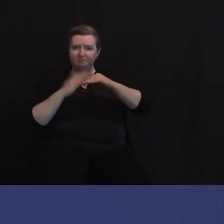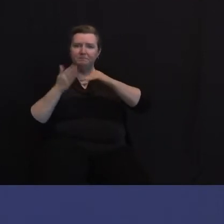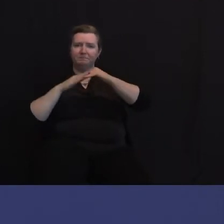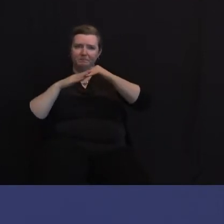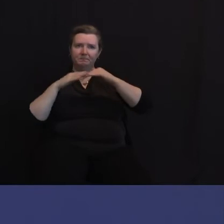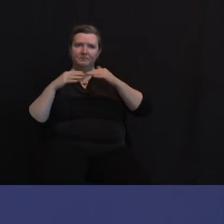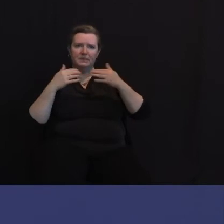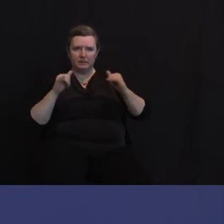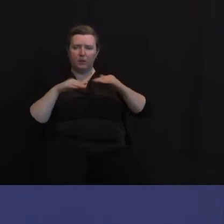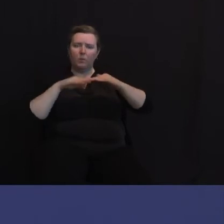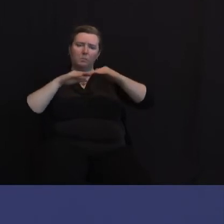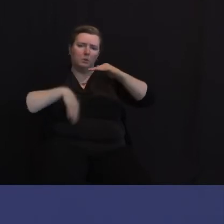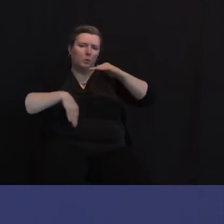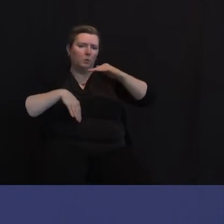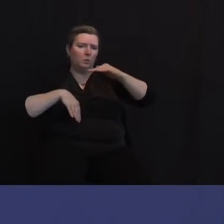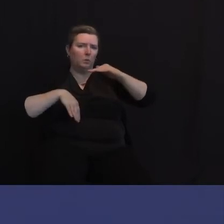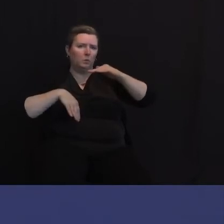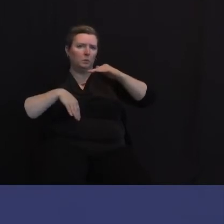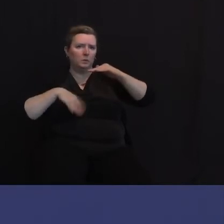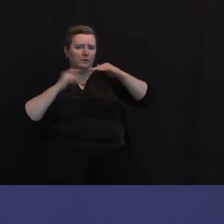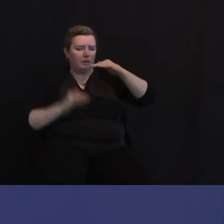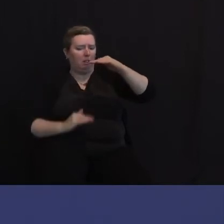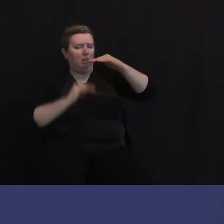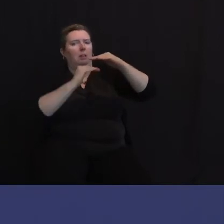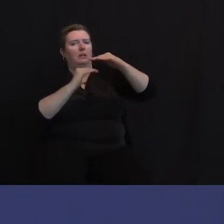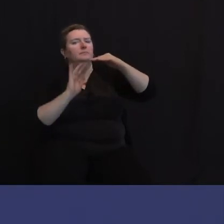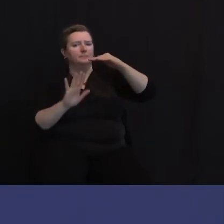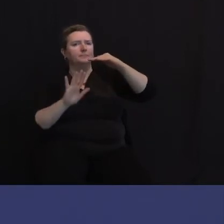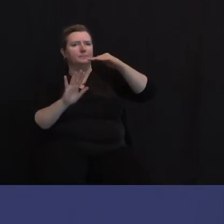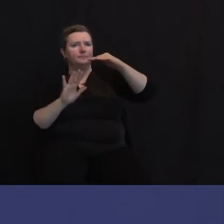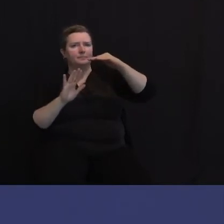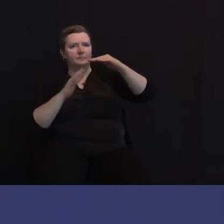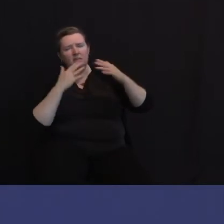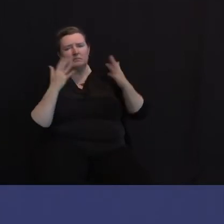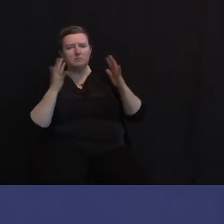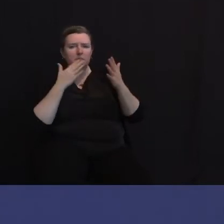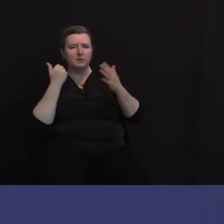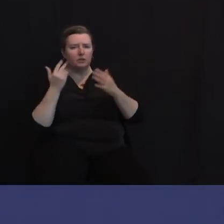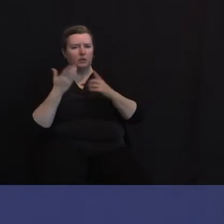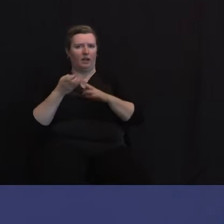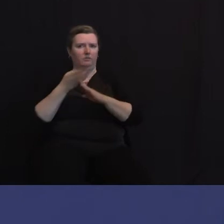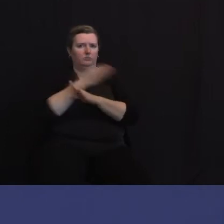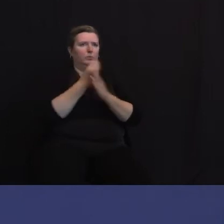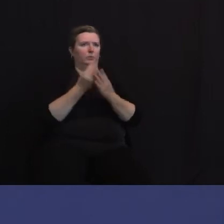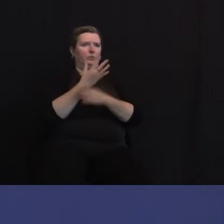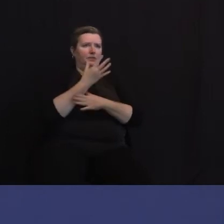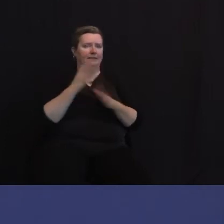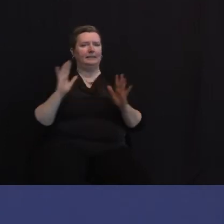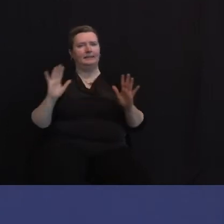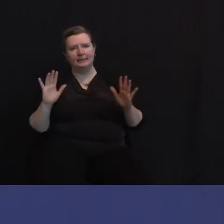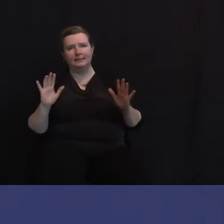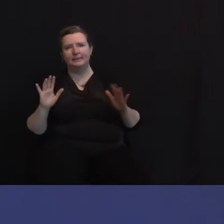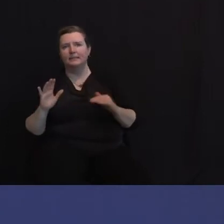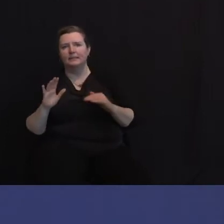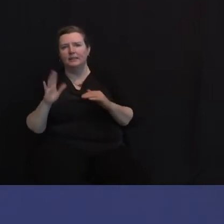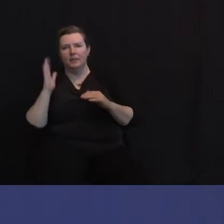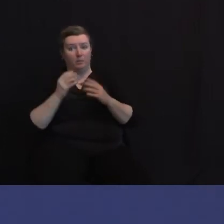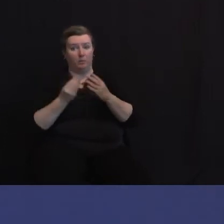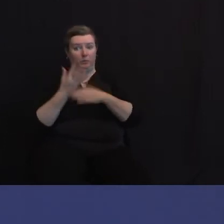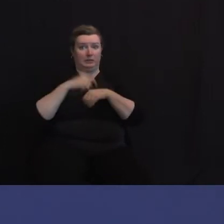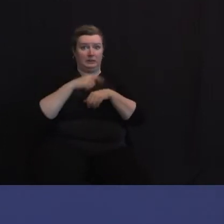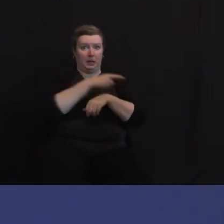below the numbers we saw in the spring, and the ICU numbers at 600 and something are well below the, but I don't